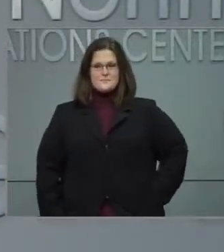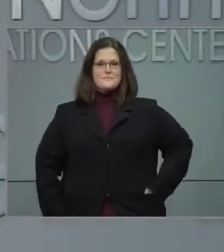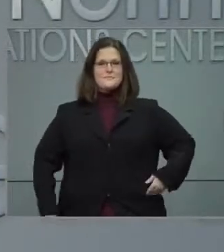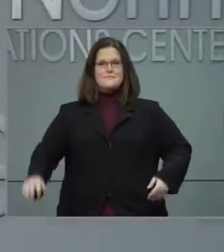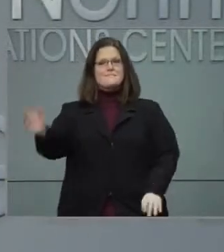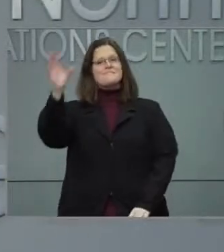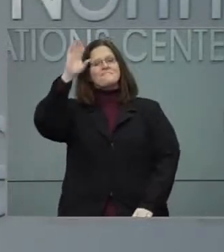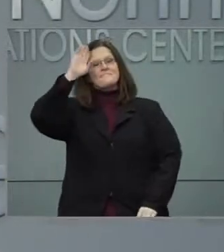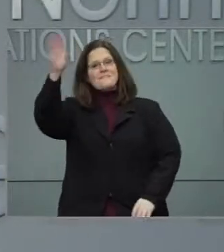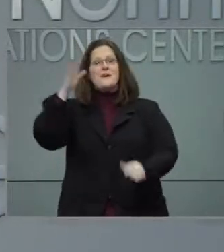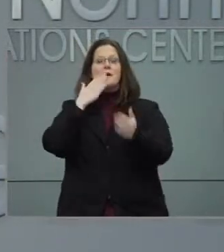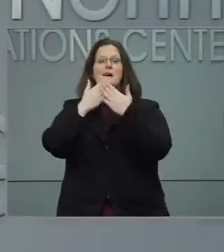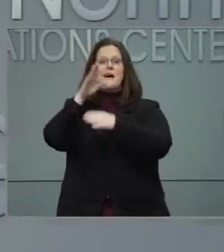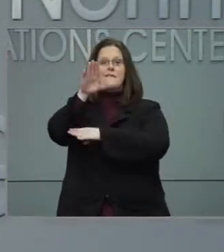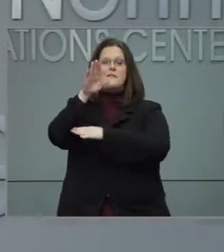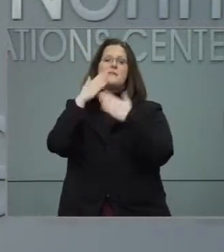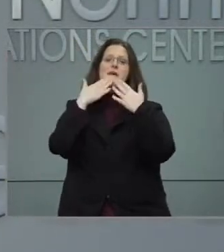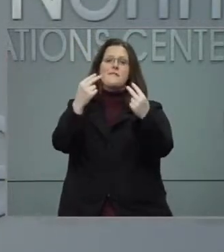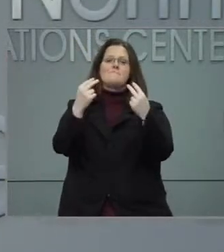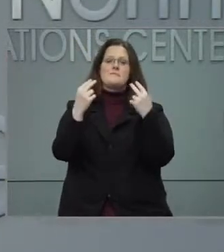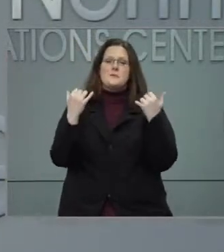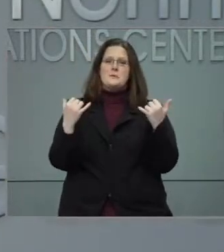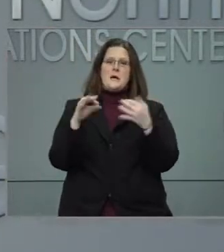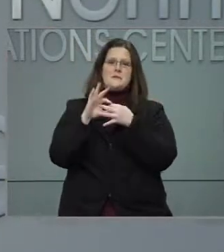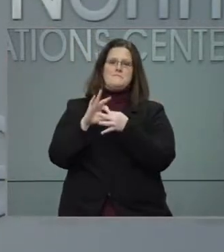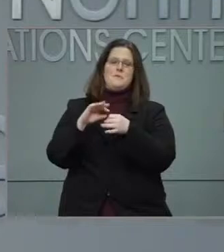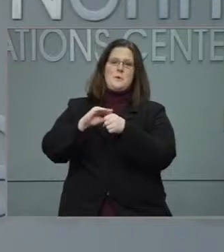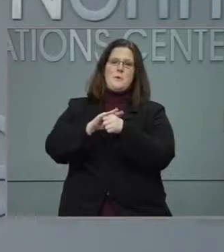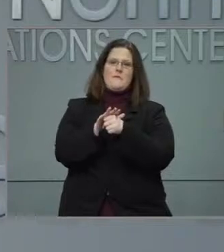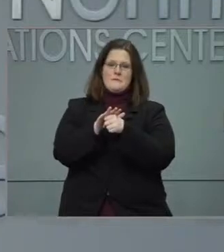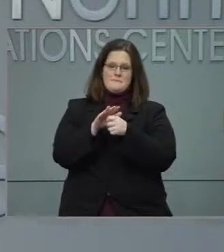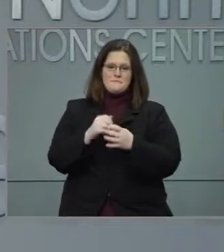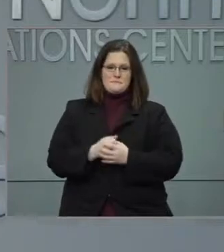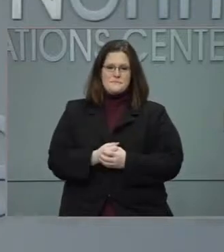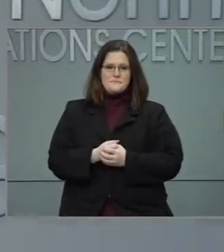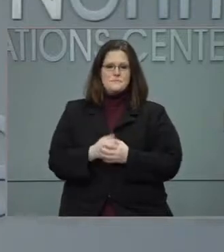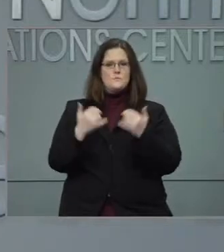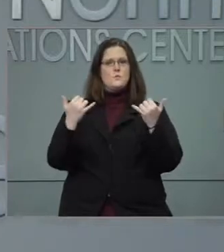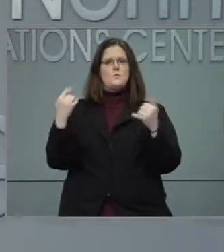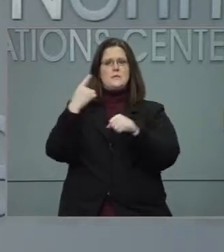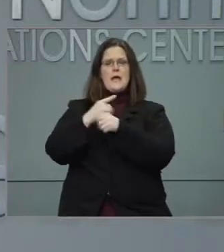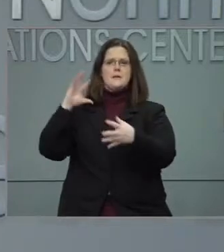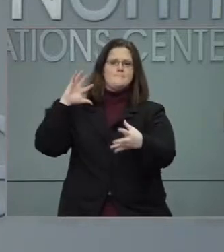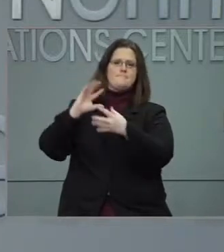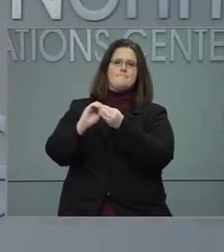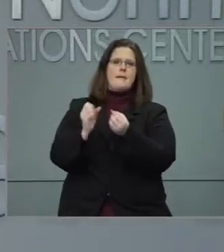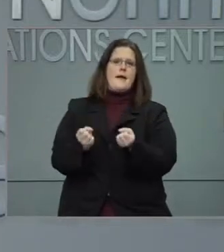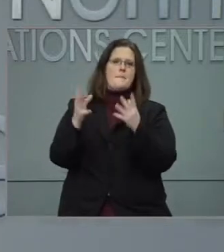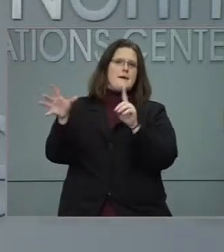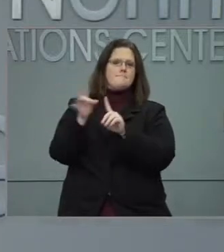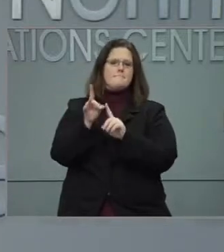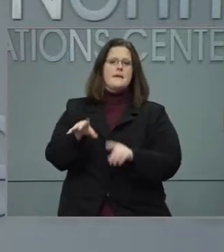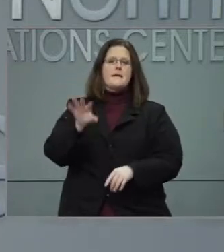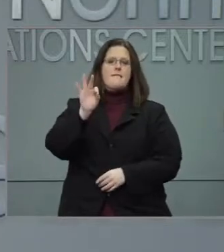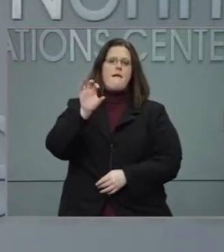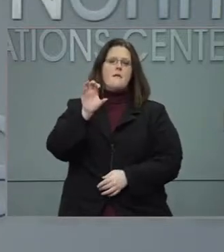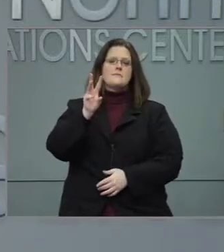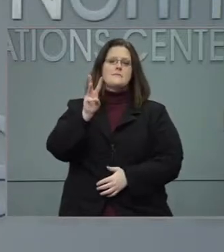Good afternoon, everyone, and thank you for joining today's update on COVID-19. As of today, we have had